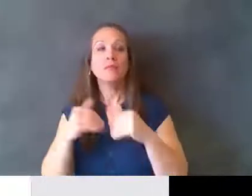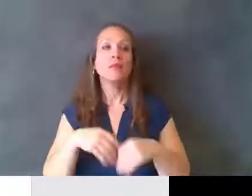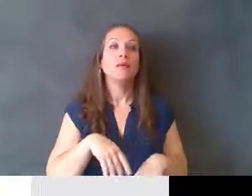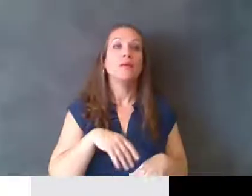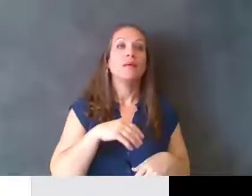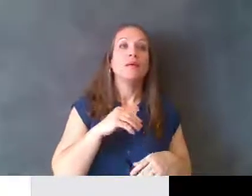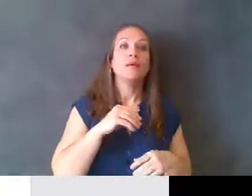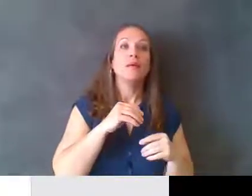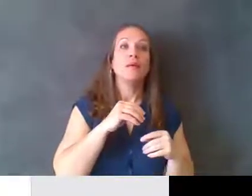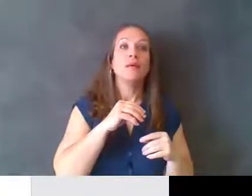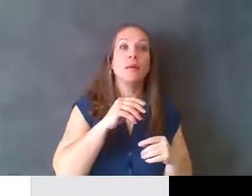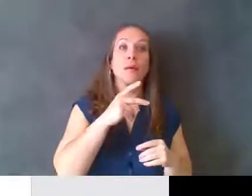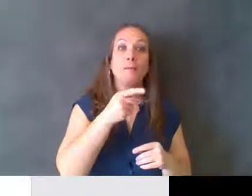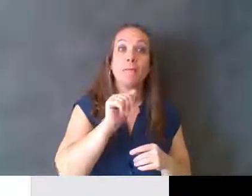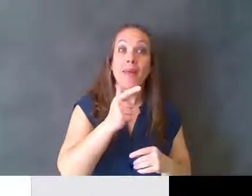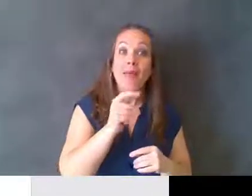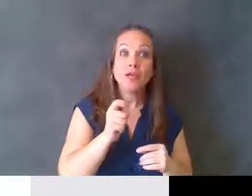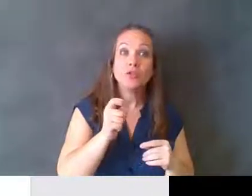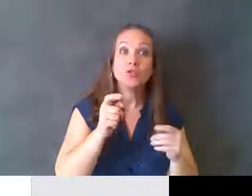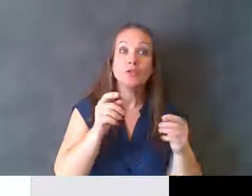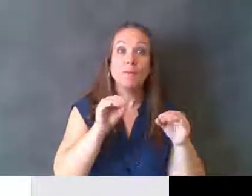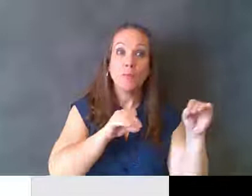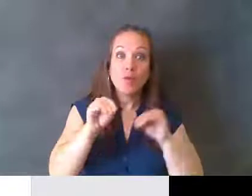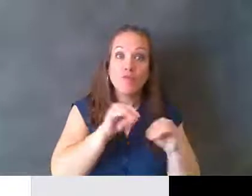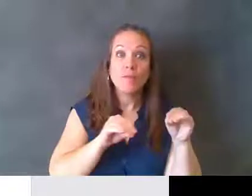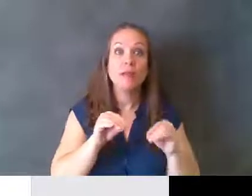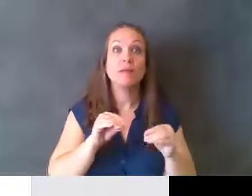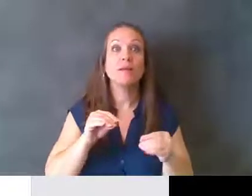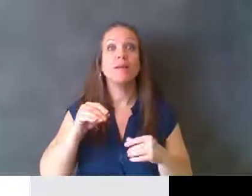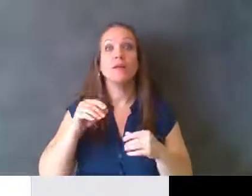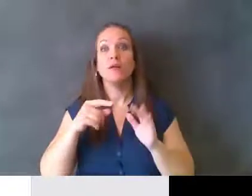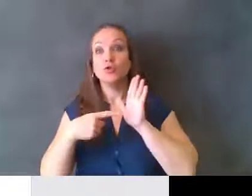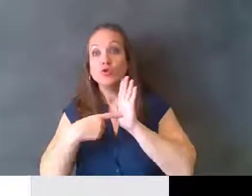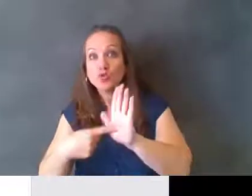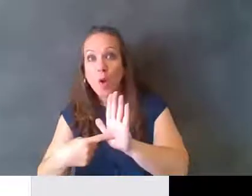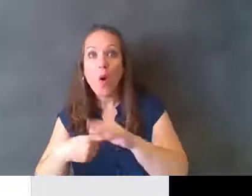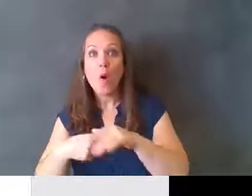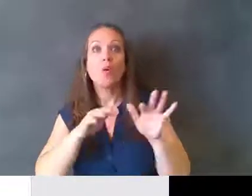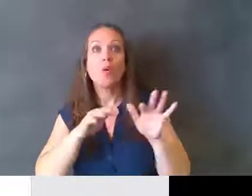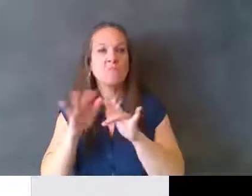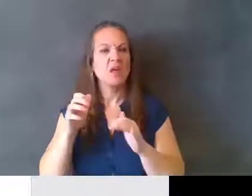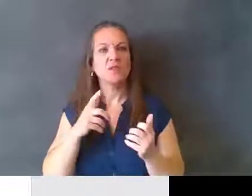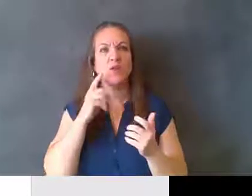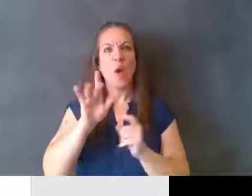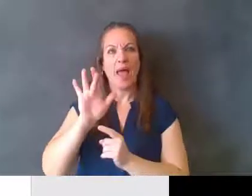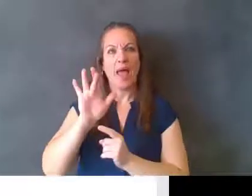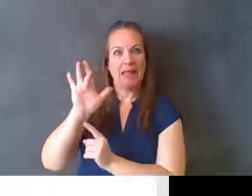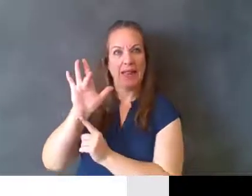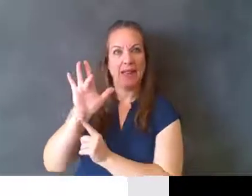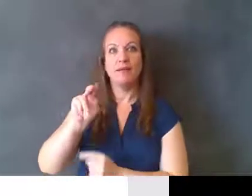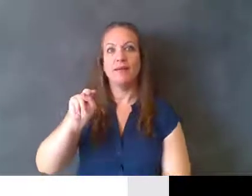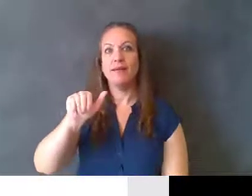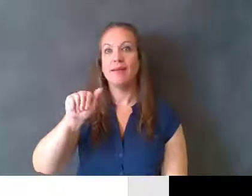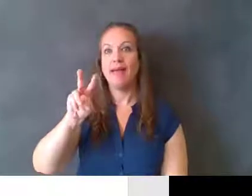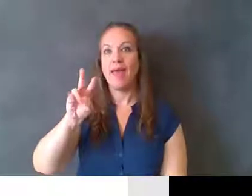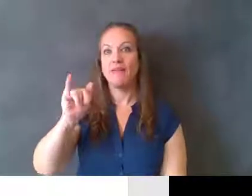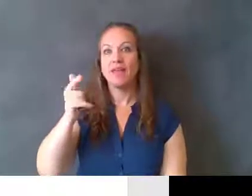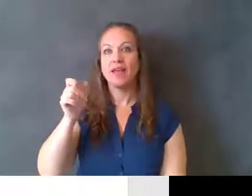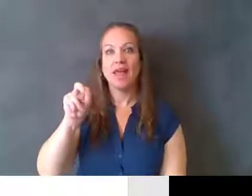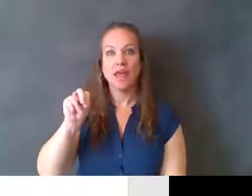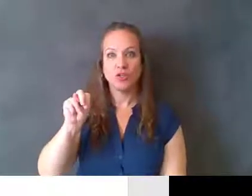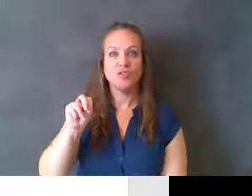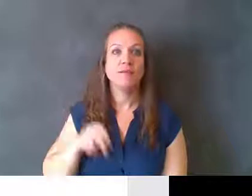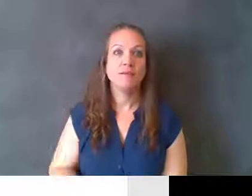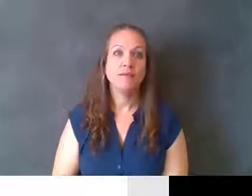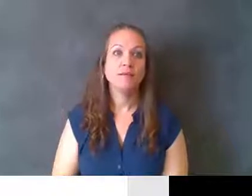and Show. Navigation pane is under Show. I'm going to click the checkbox next to that. And on the left